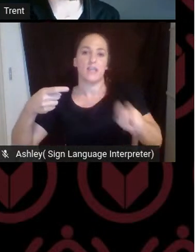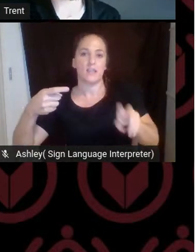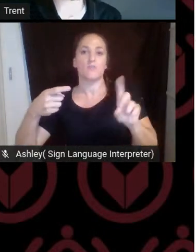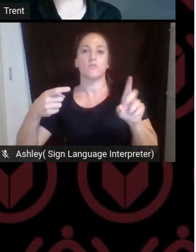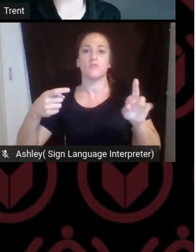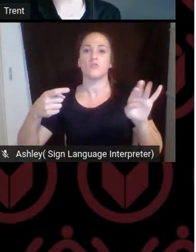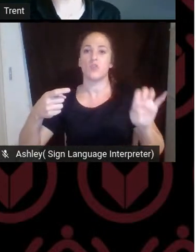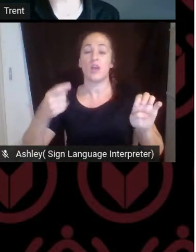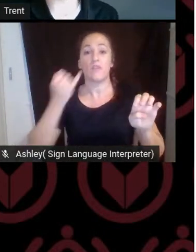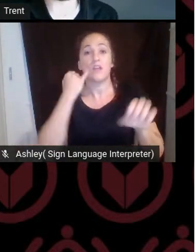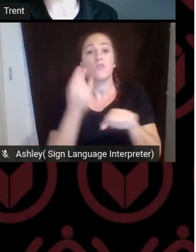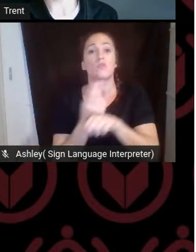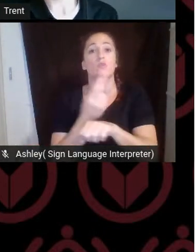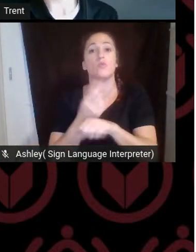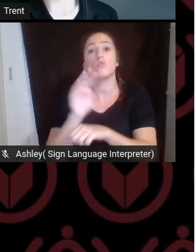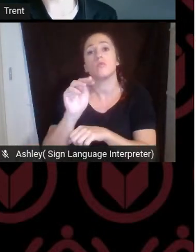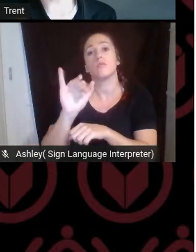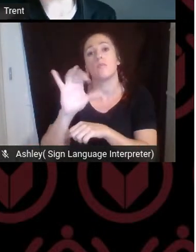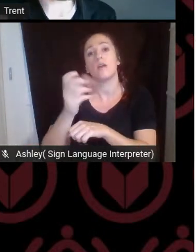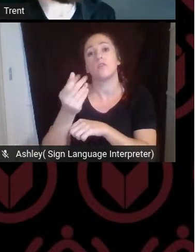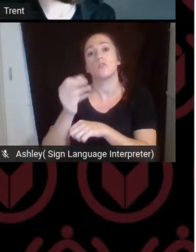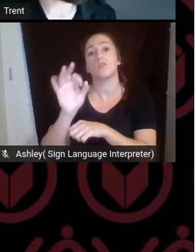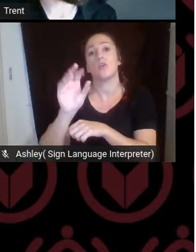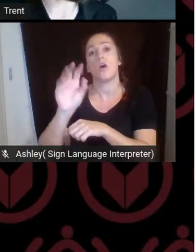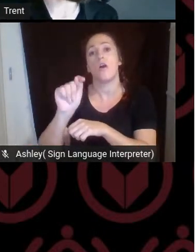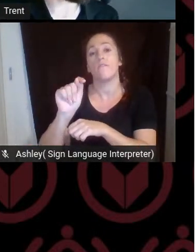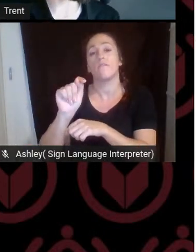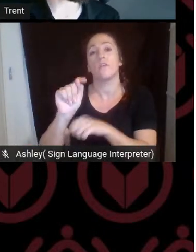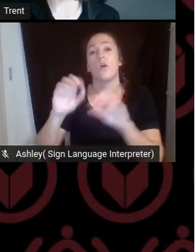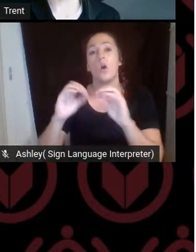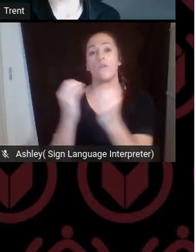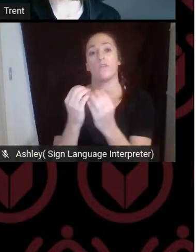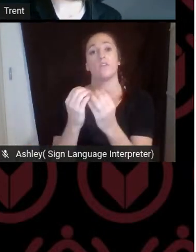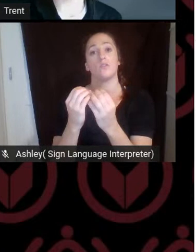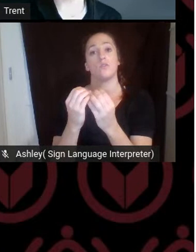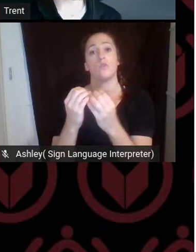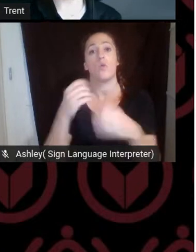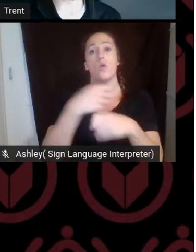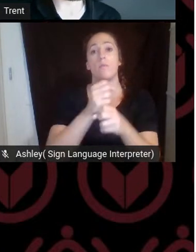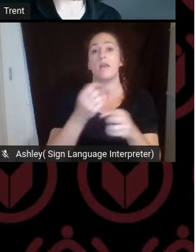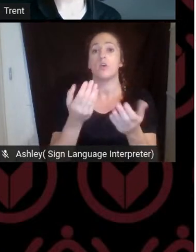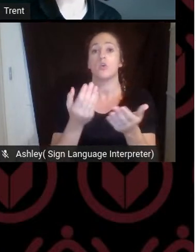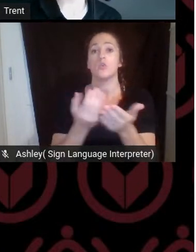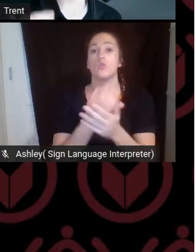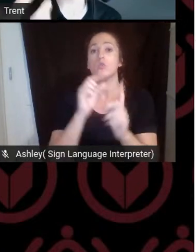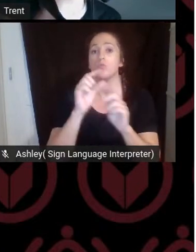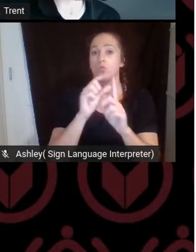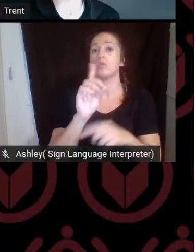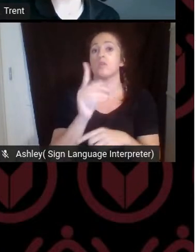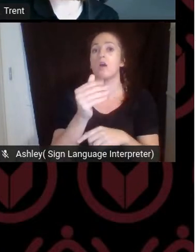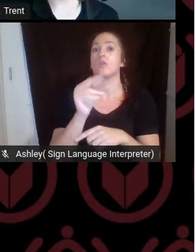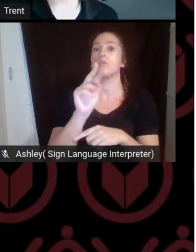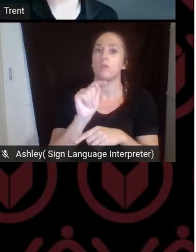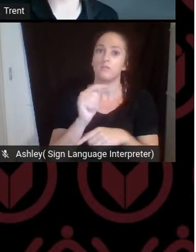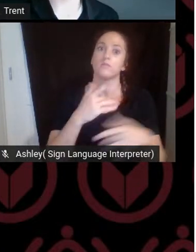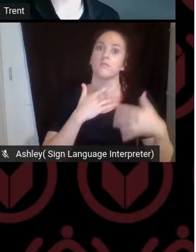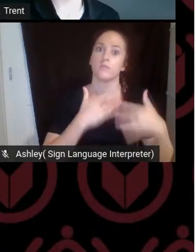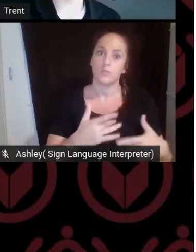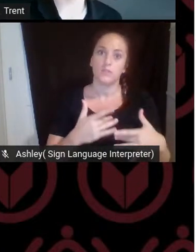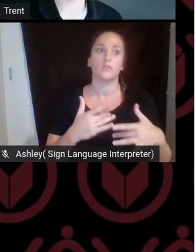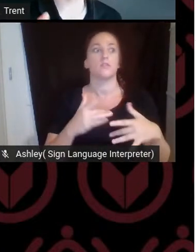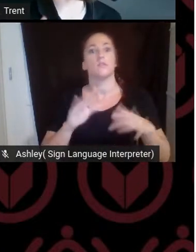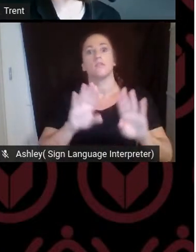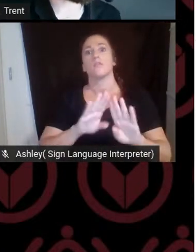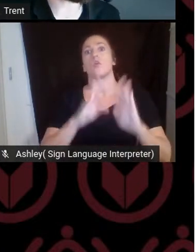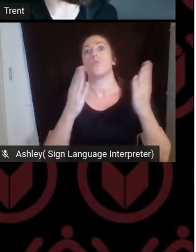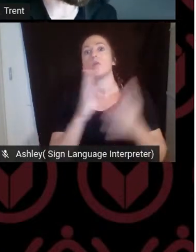using Microsoft Office or something like that, if you wanted to make a new Word document, you'd have to open up Word and select File New and all of